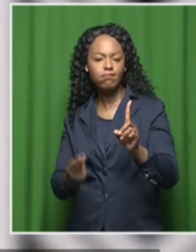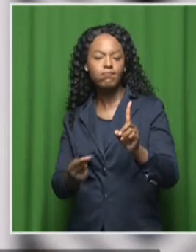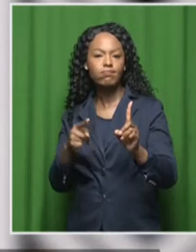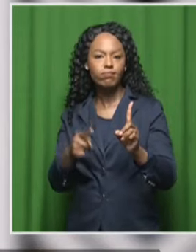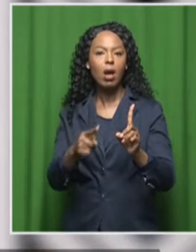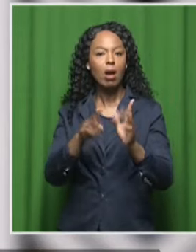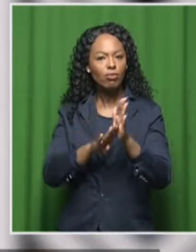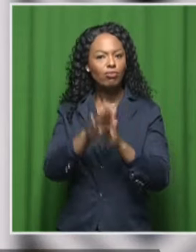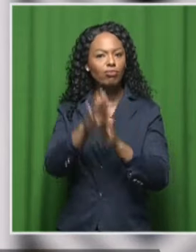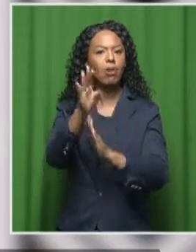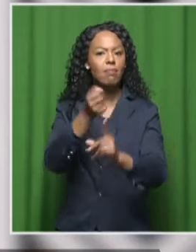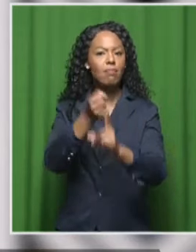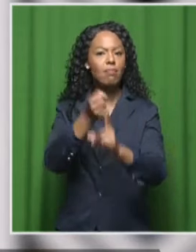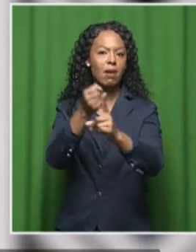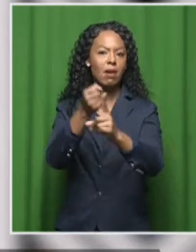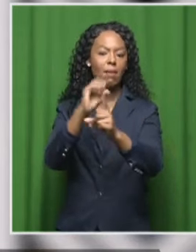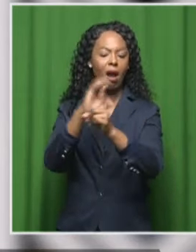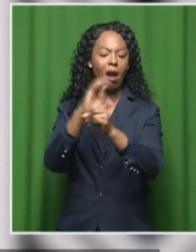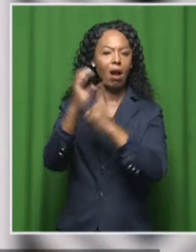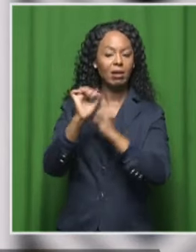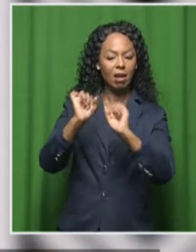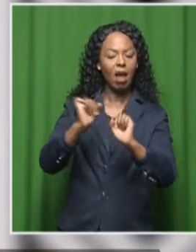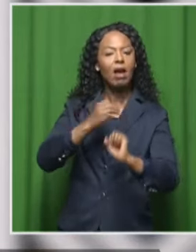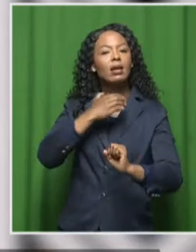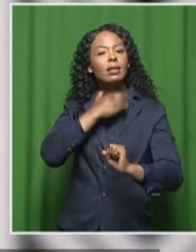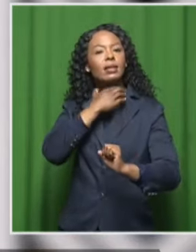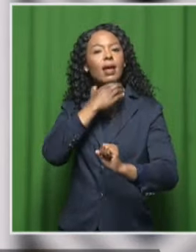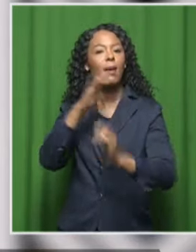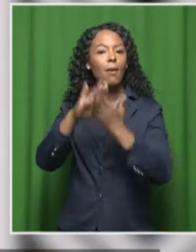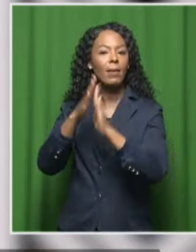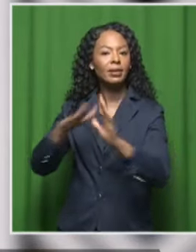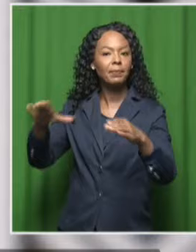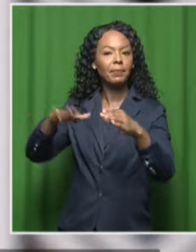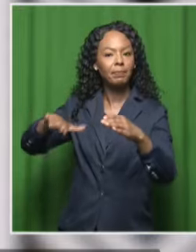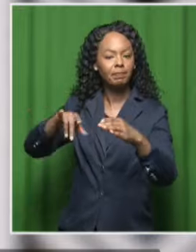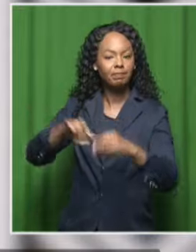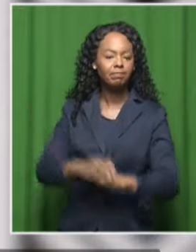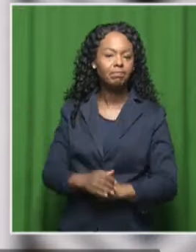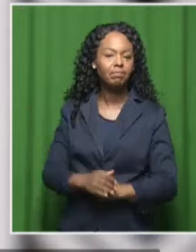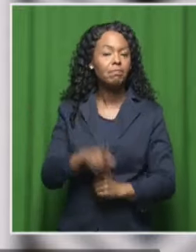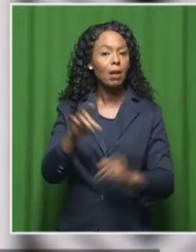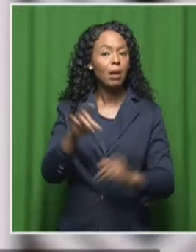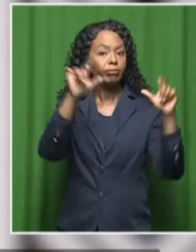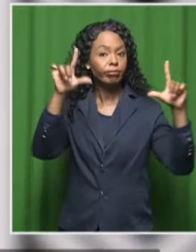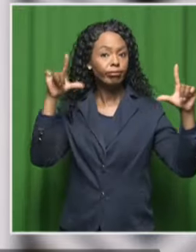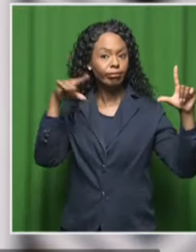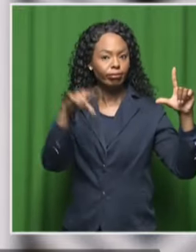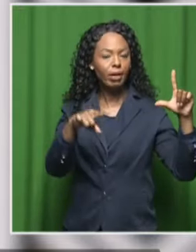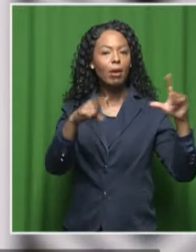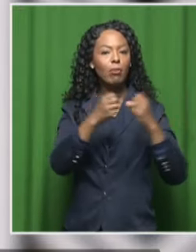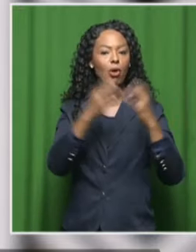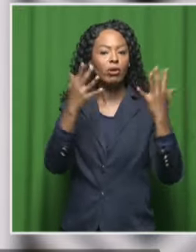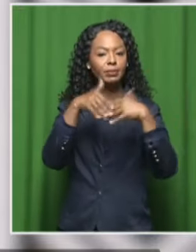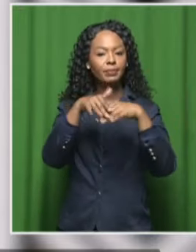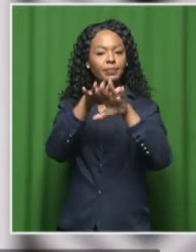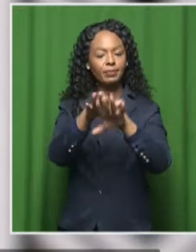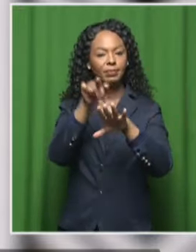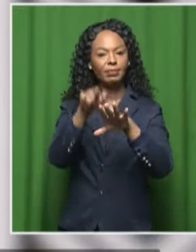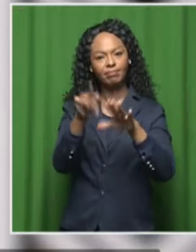rich cultural heritage of the Ndebele people. Her iconic murals, characterized by geometric